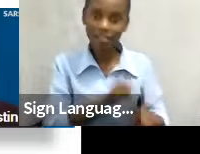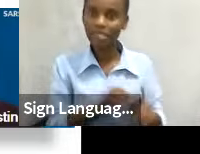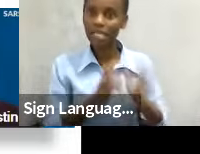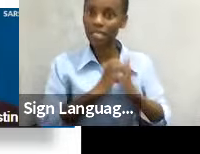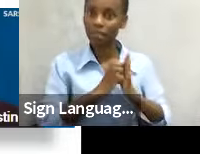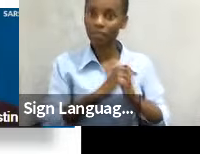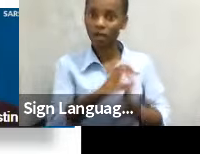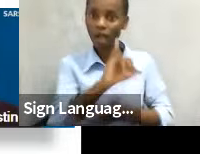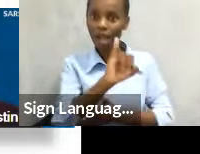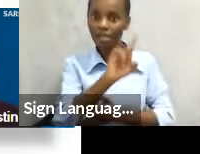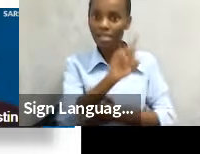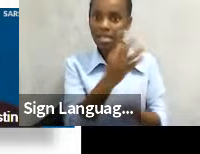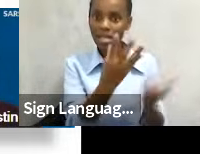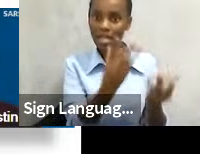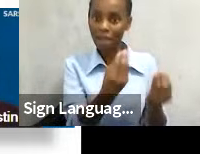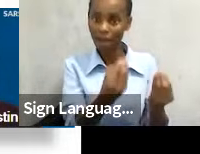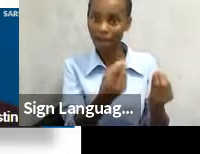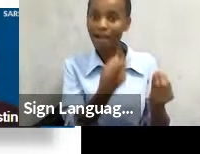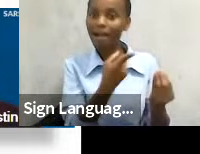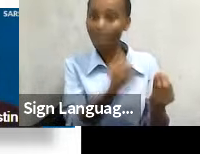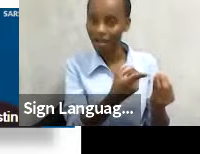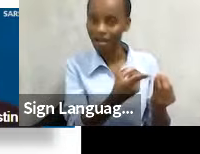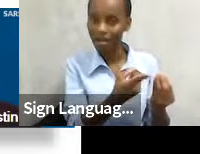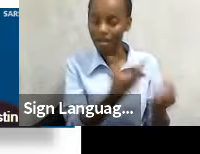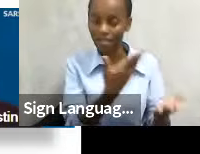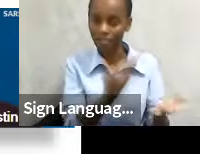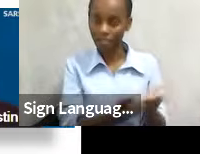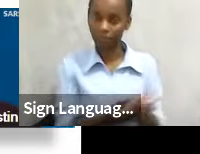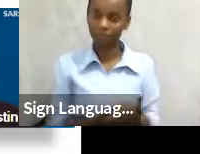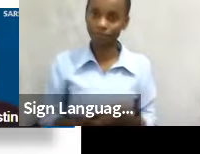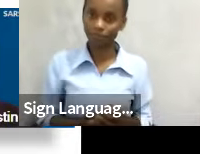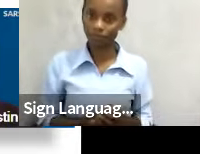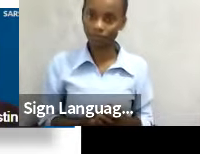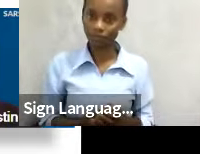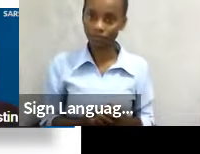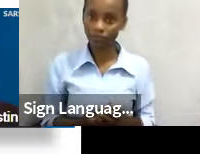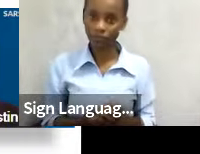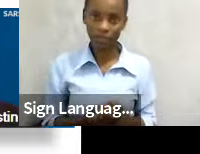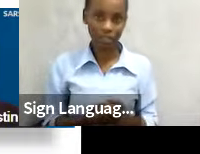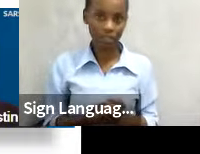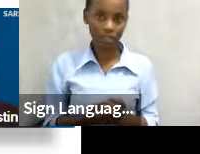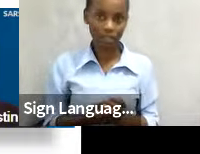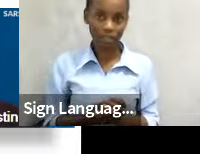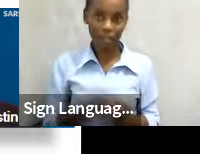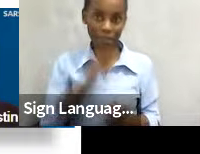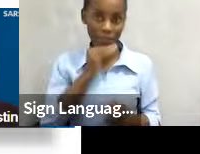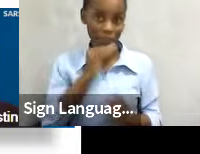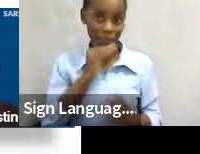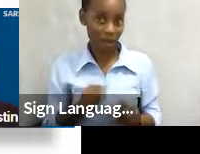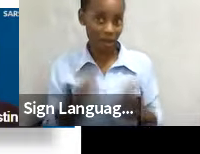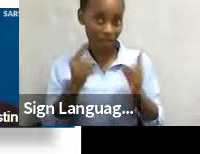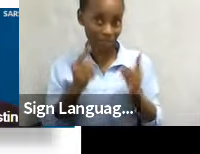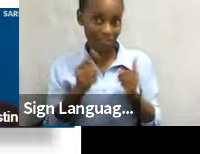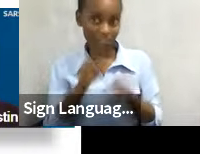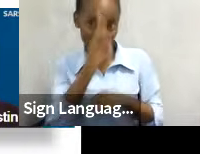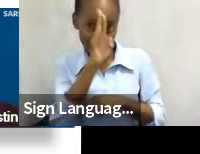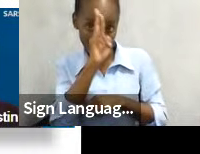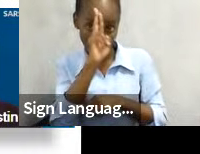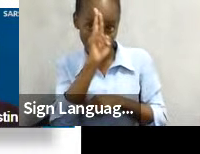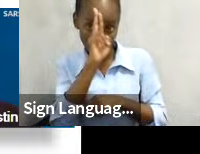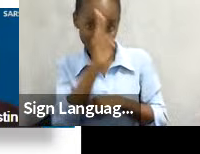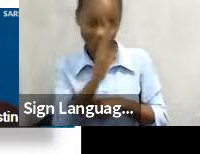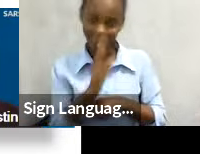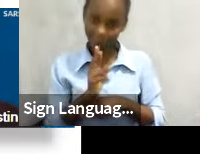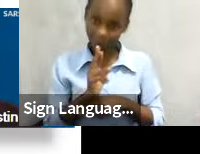number? No, they can't. What we've built into our system is security risks. Again, linking back to our